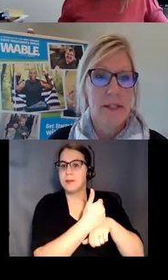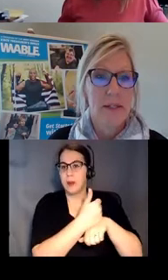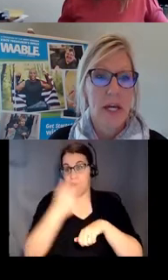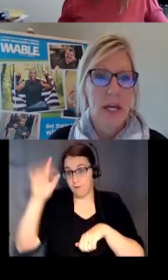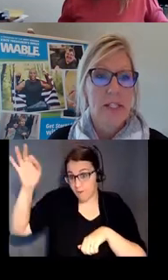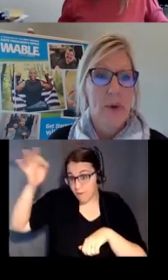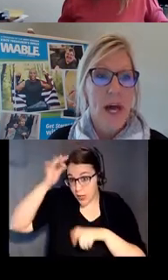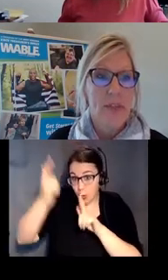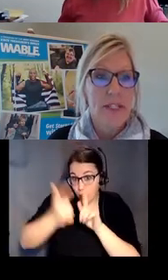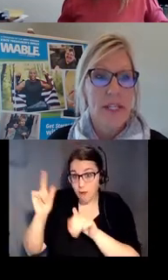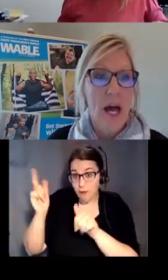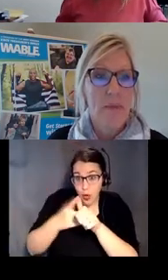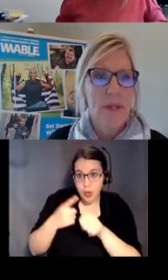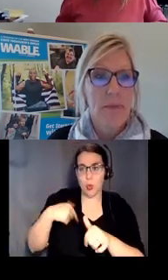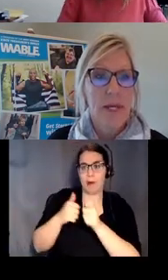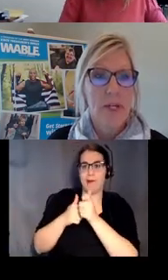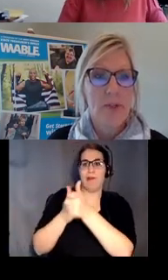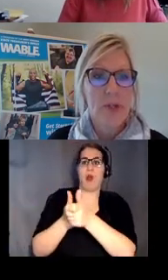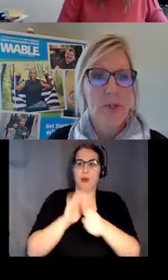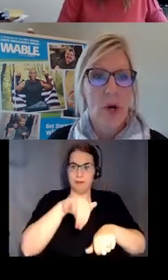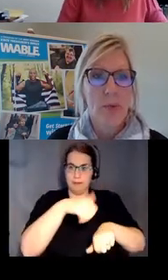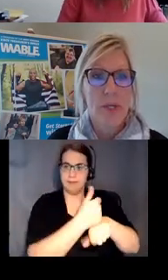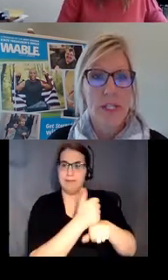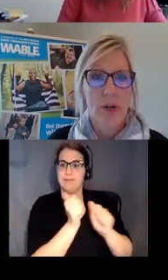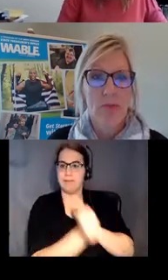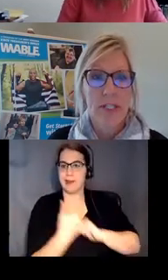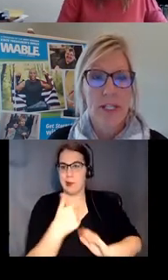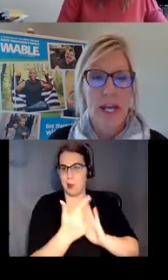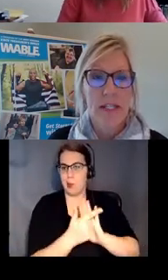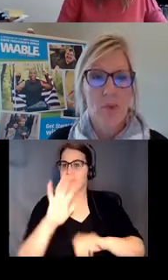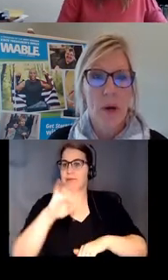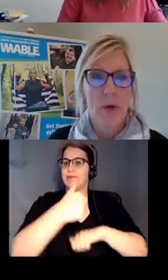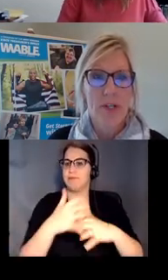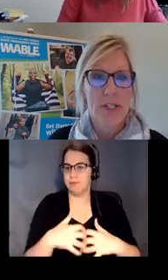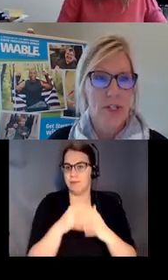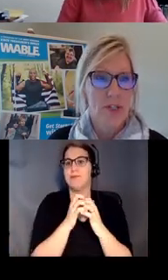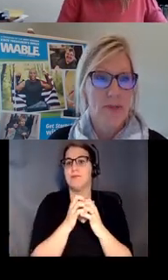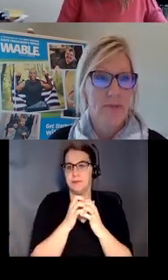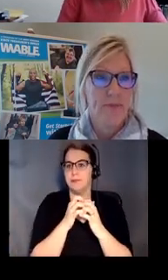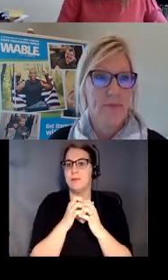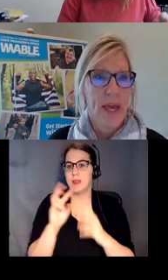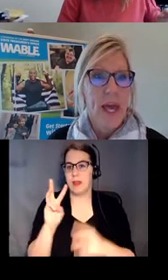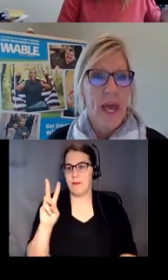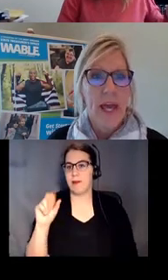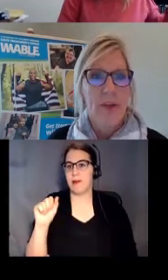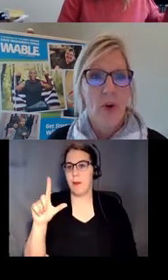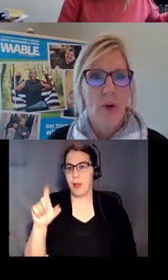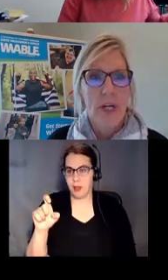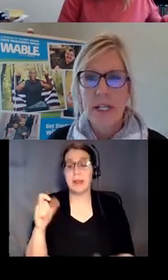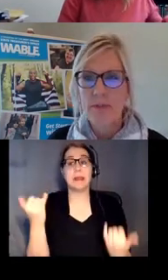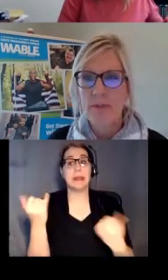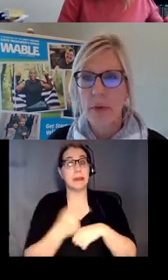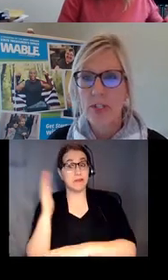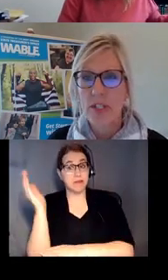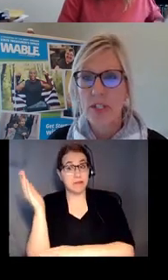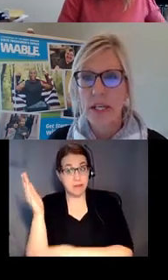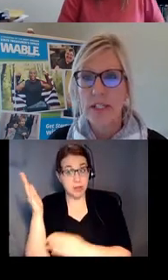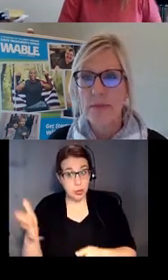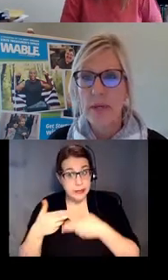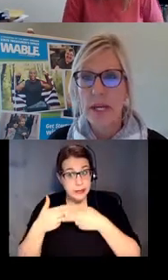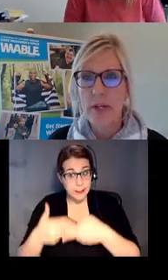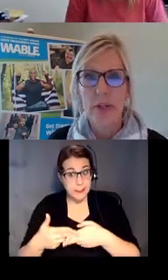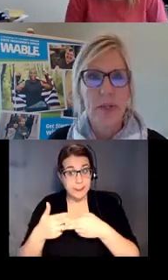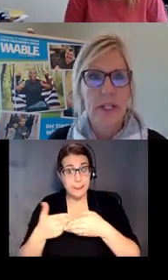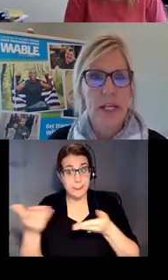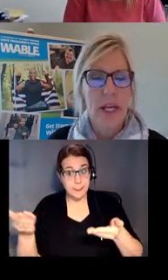Act. So at this time, let me introduce our presenter for today's webinar session. And her contact information